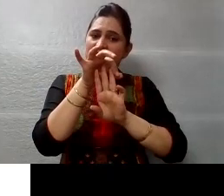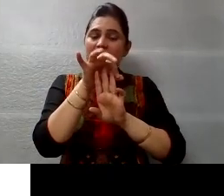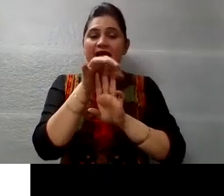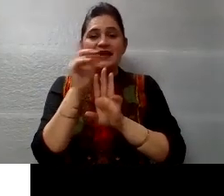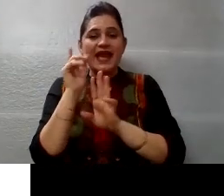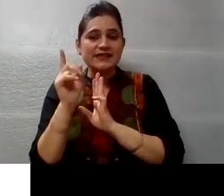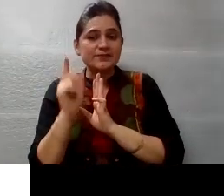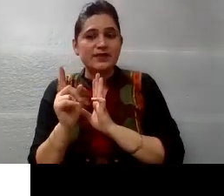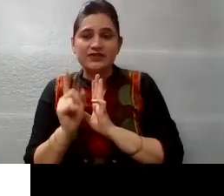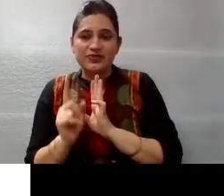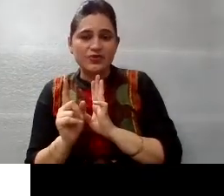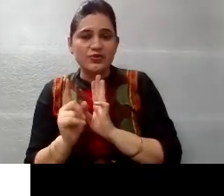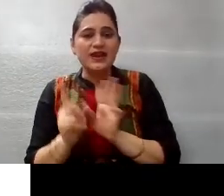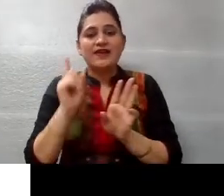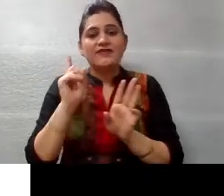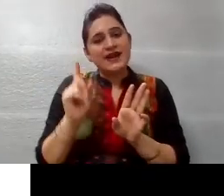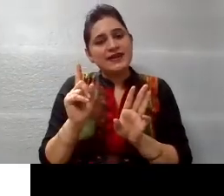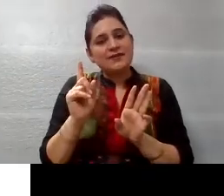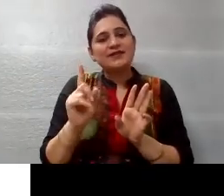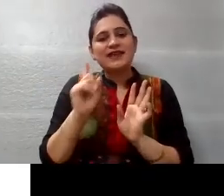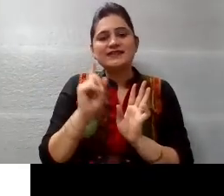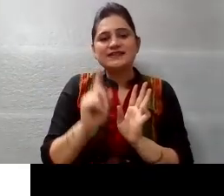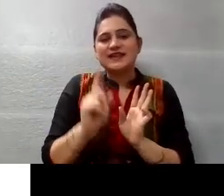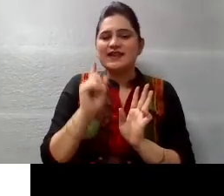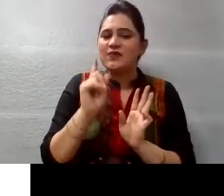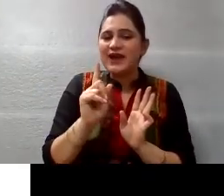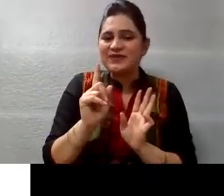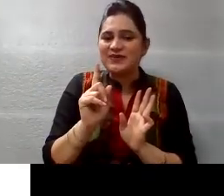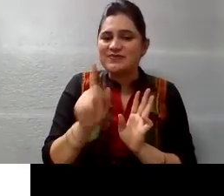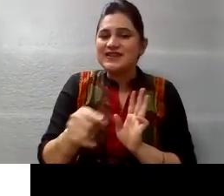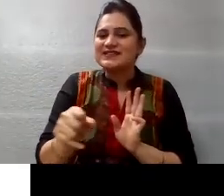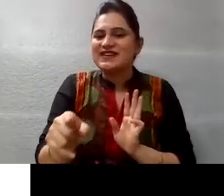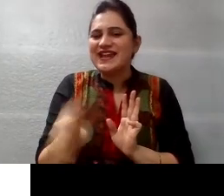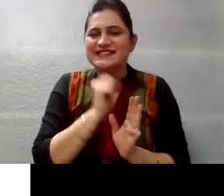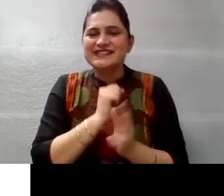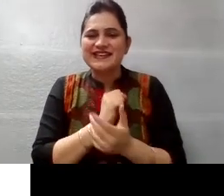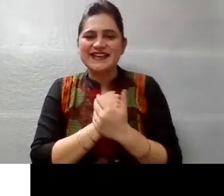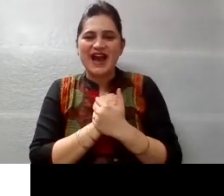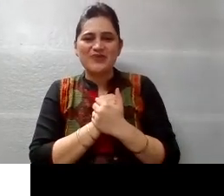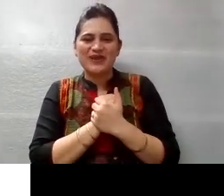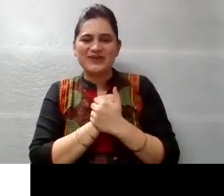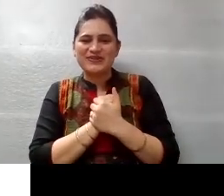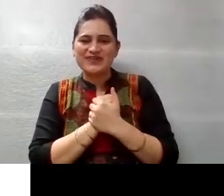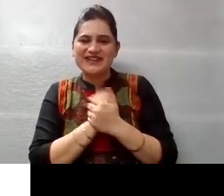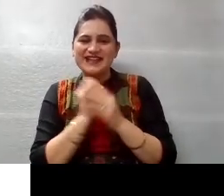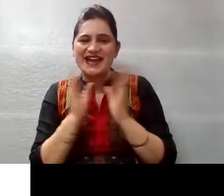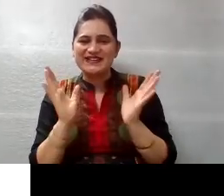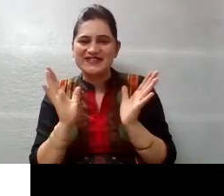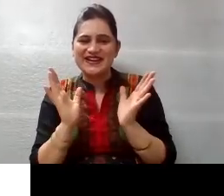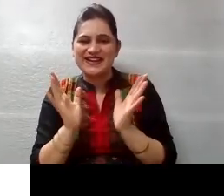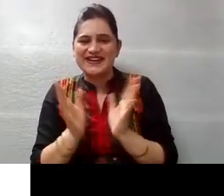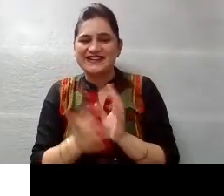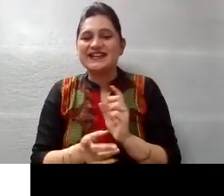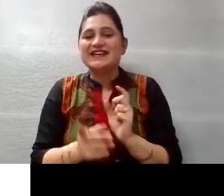zero. And as per the rule, one number can stay in one room. So let's see how we are going to write